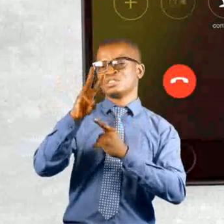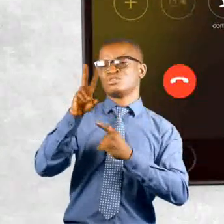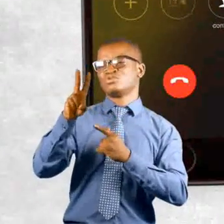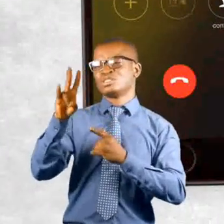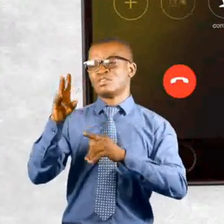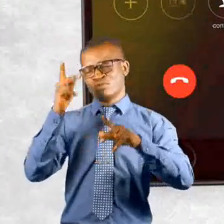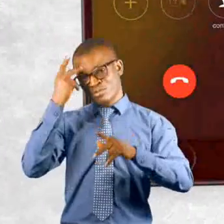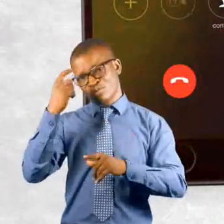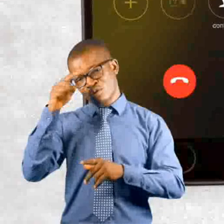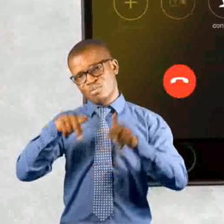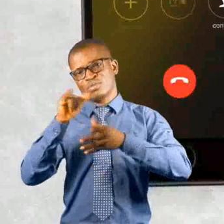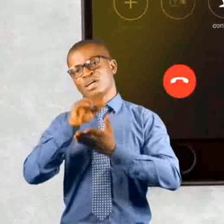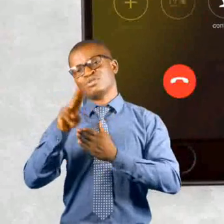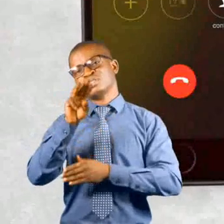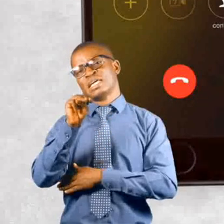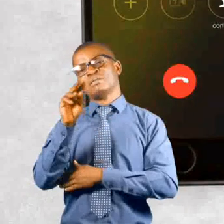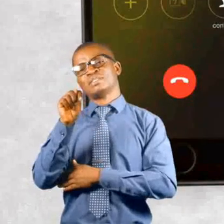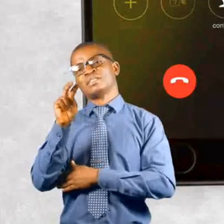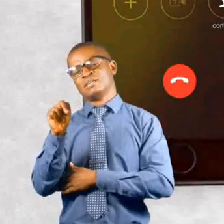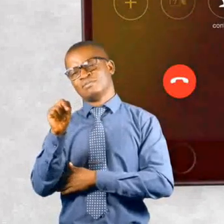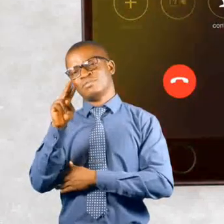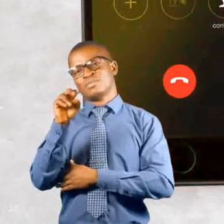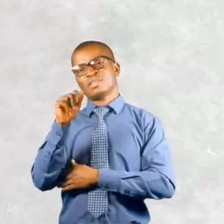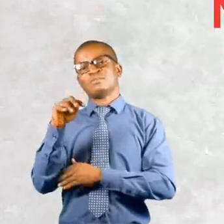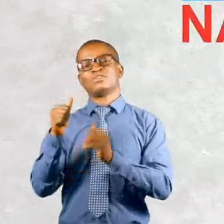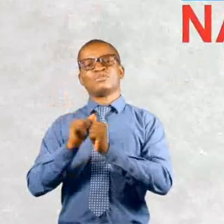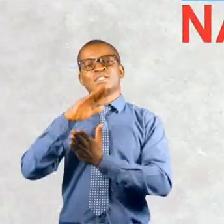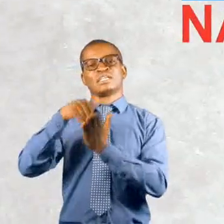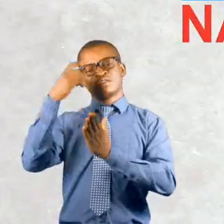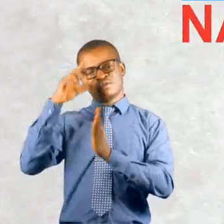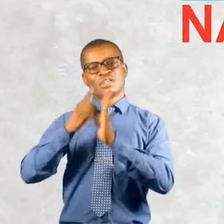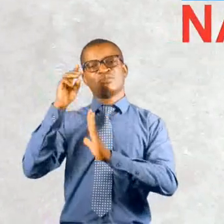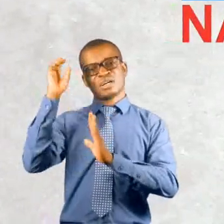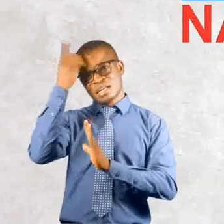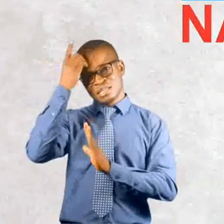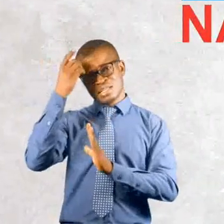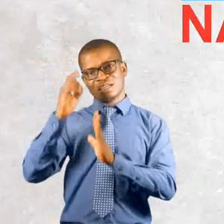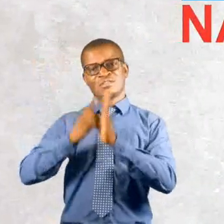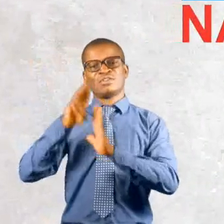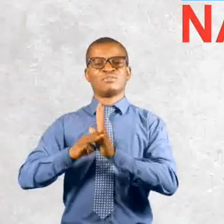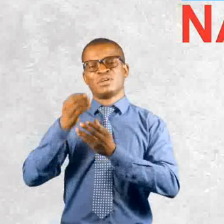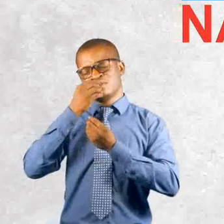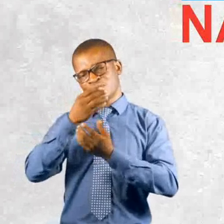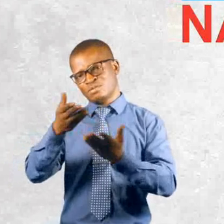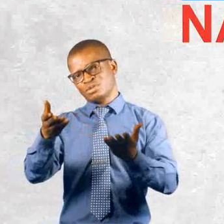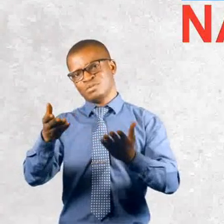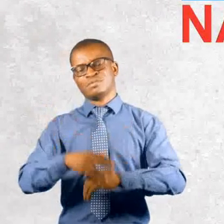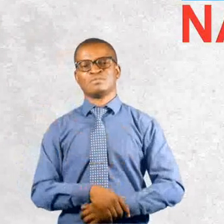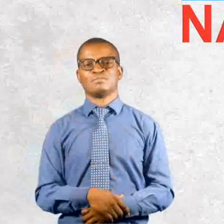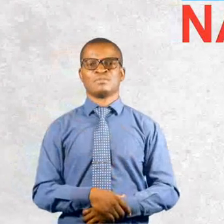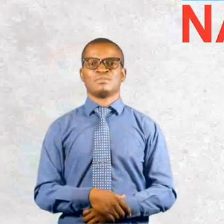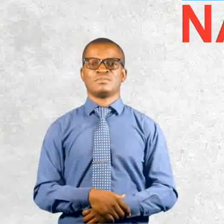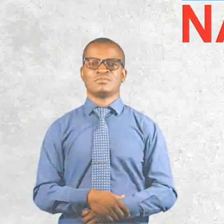070-300-00203 or 627 for people where they use MTN. Now NAPTIP and Center for Democracy and Development, CDD, bring